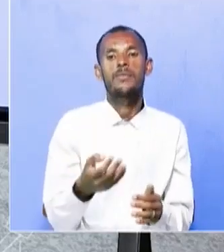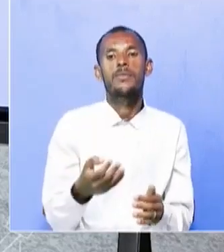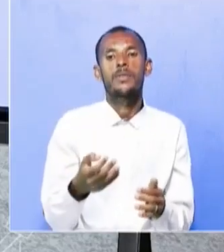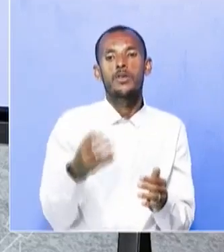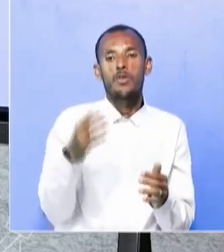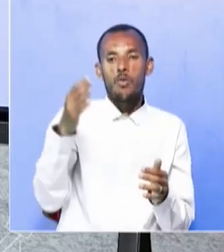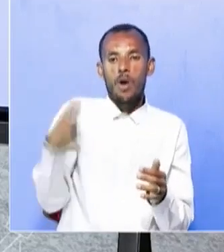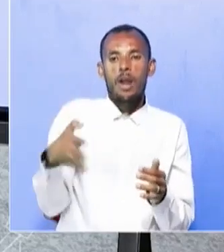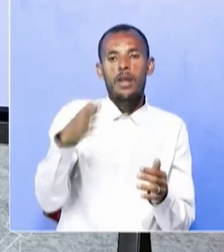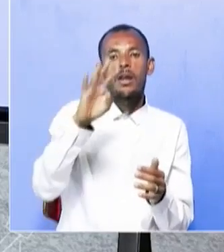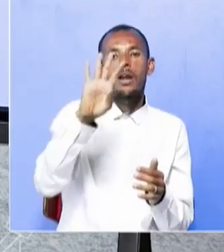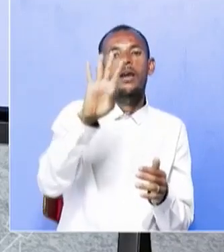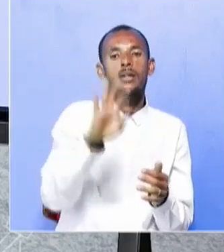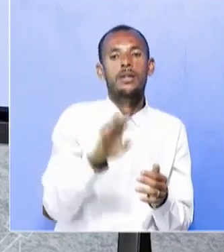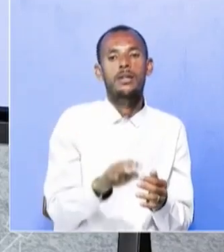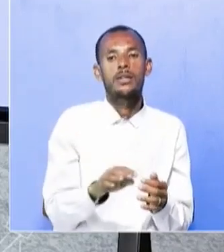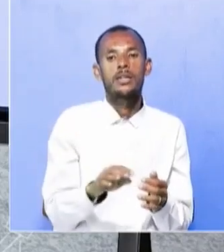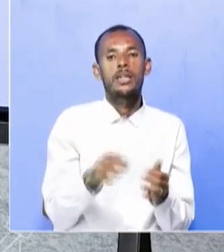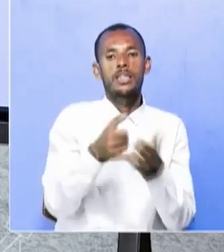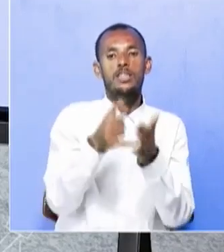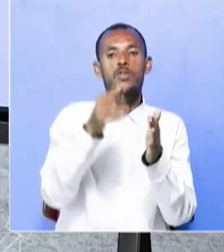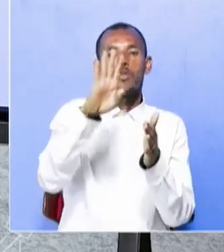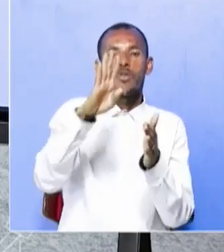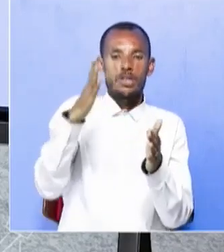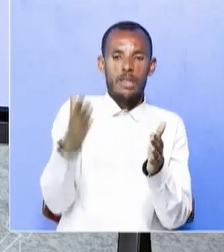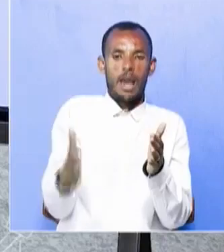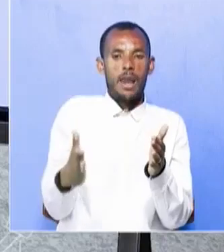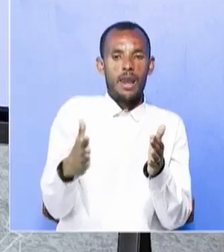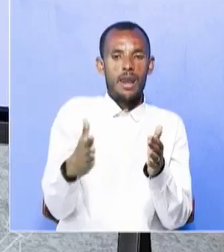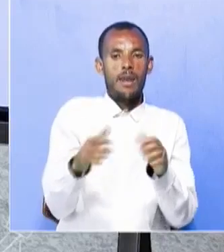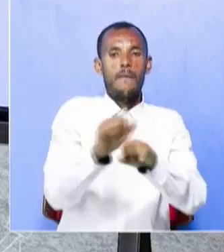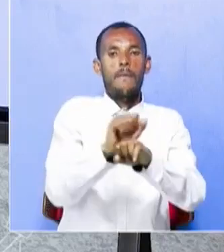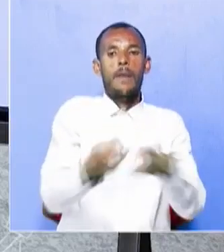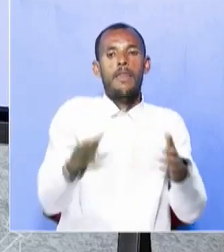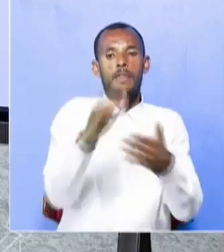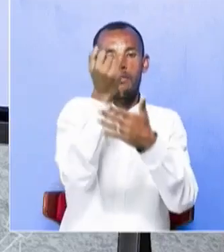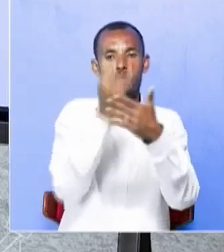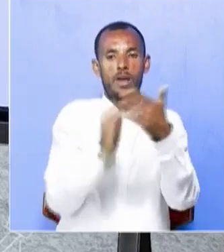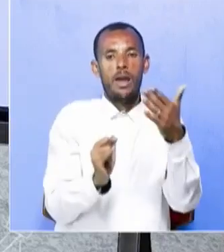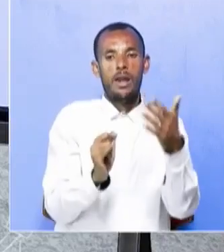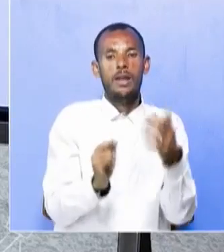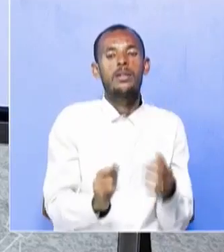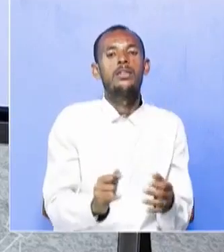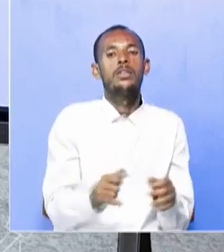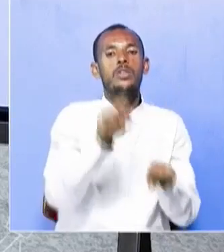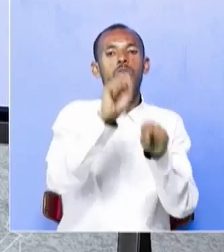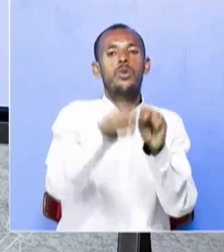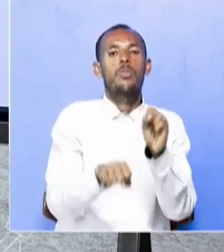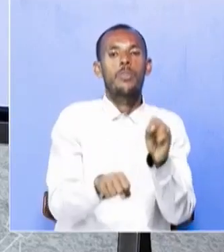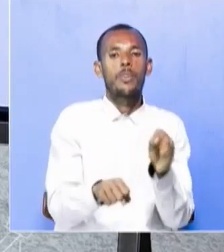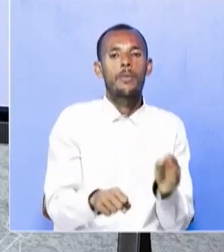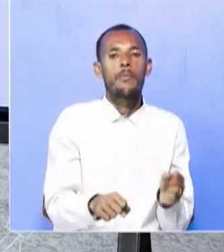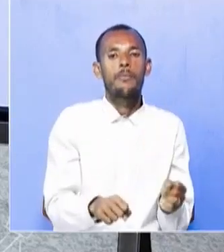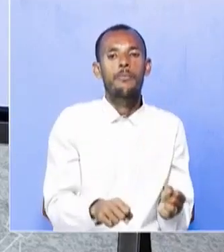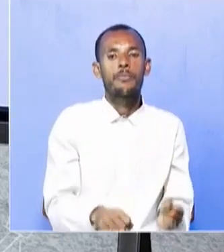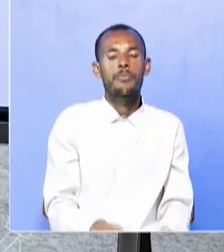That means it's a 4-sided plane figure, right? So if